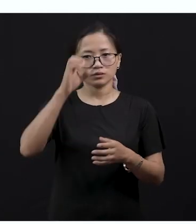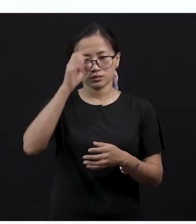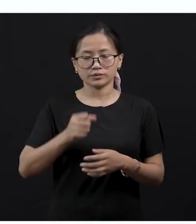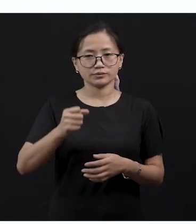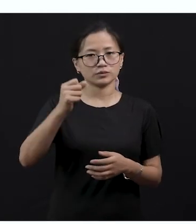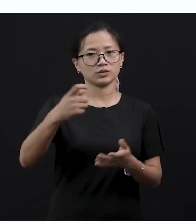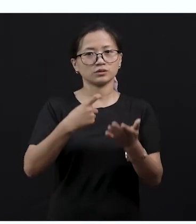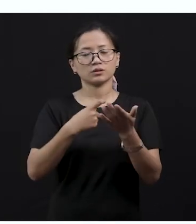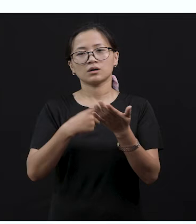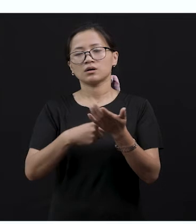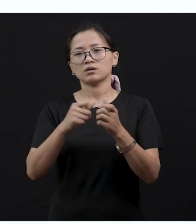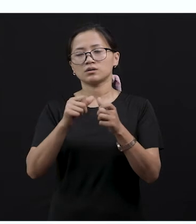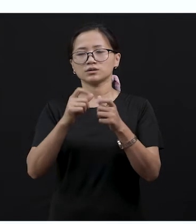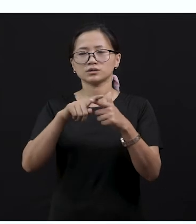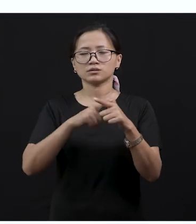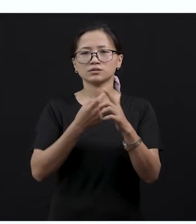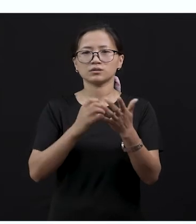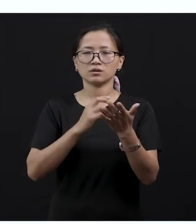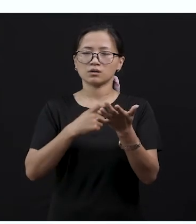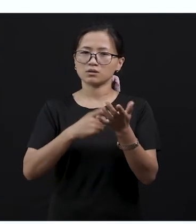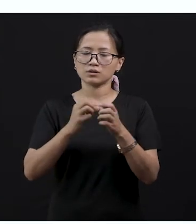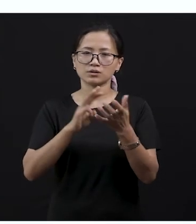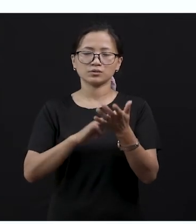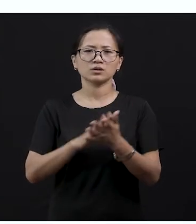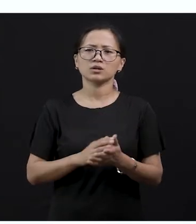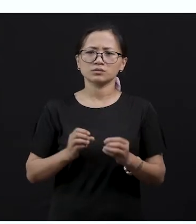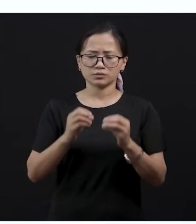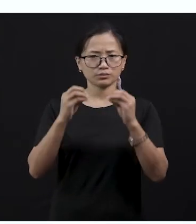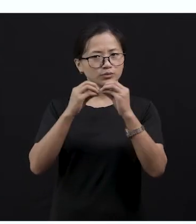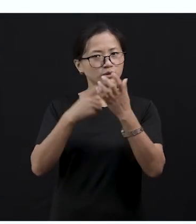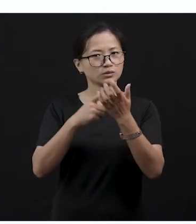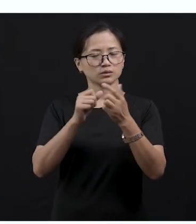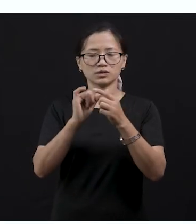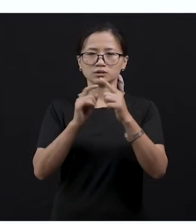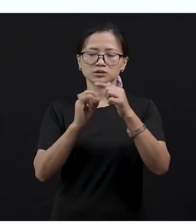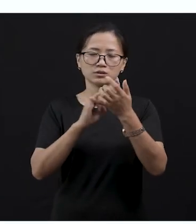next. So during their times, the Britishers were taking control